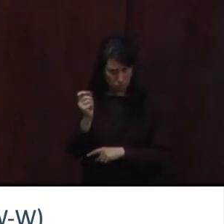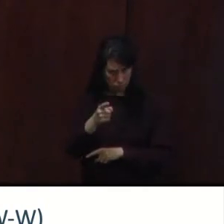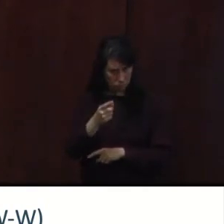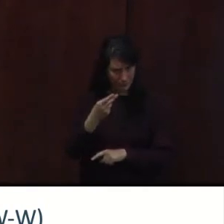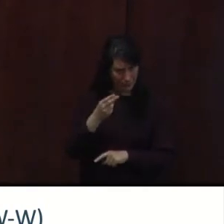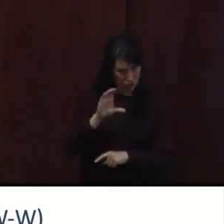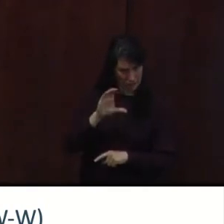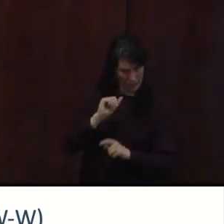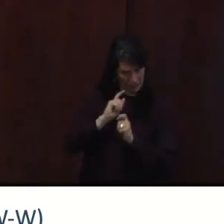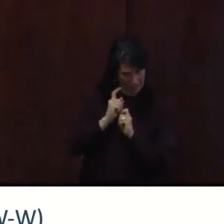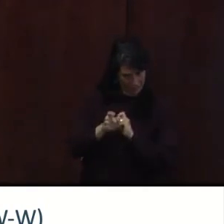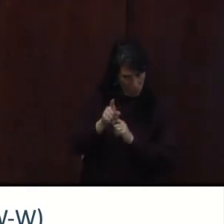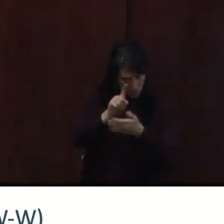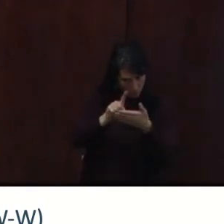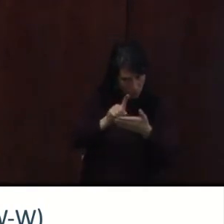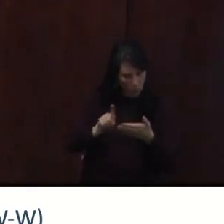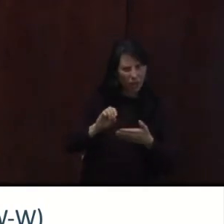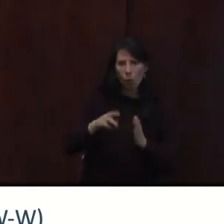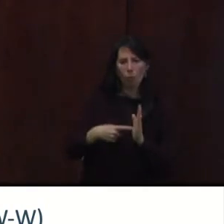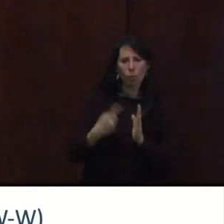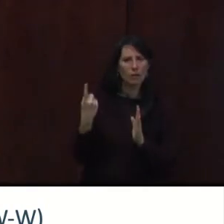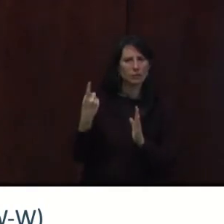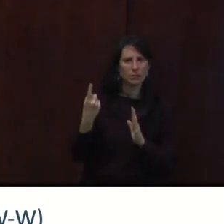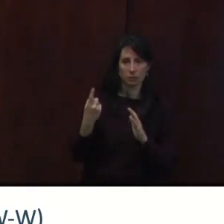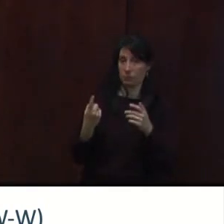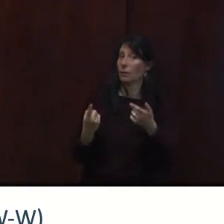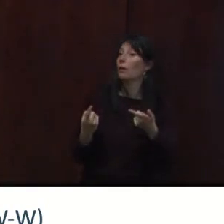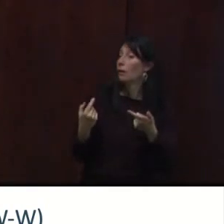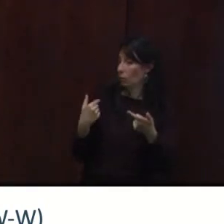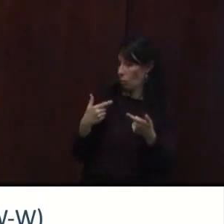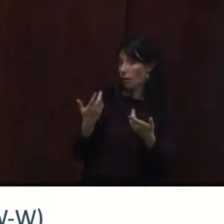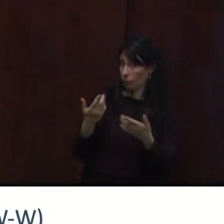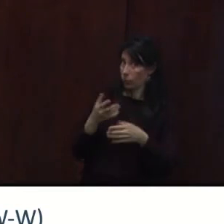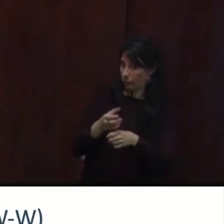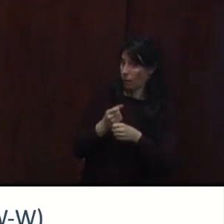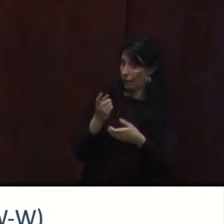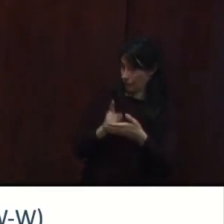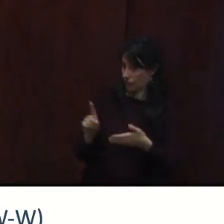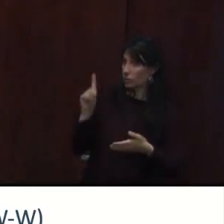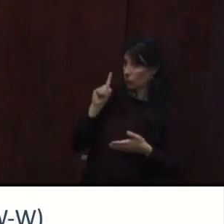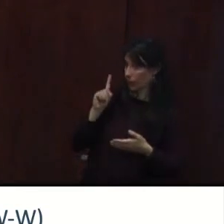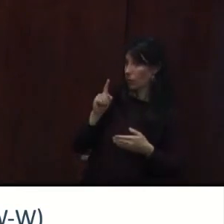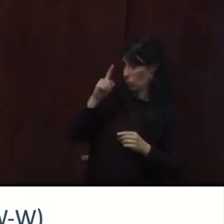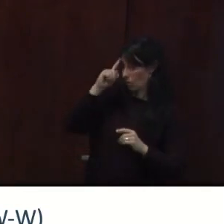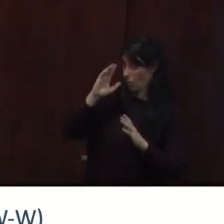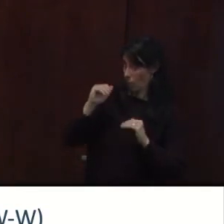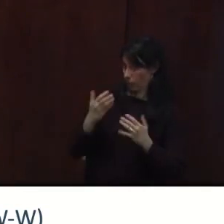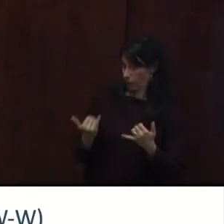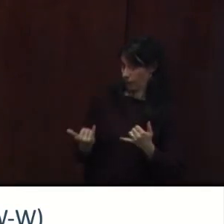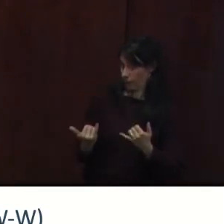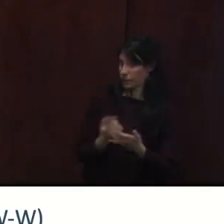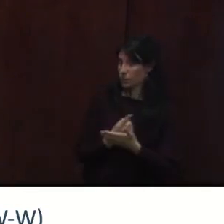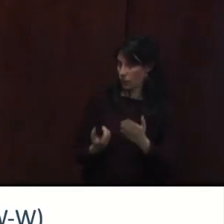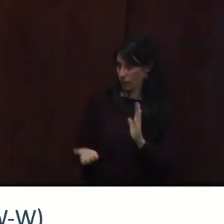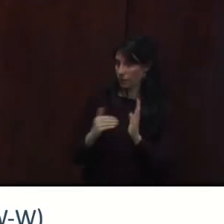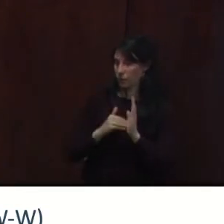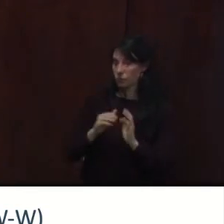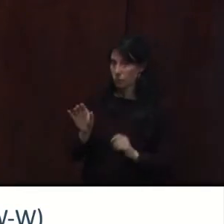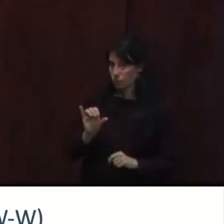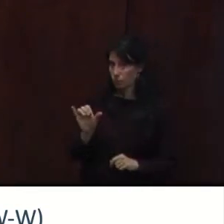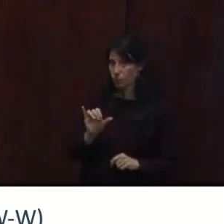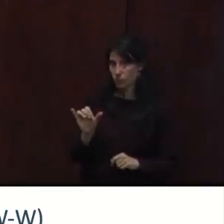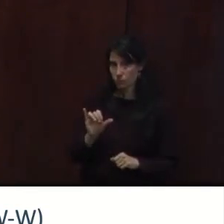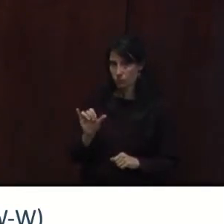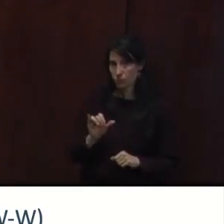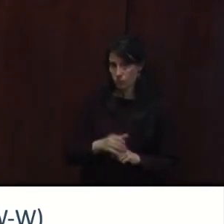we received it last week, and we just worked with them to receive it again this week. Oh wow, okay. So